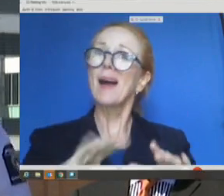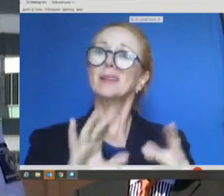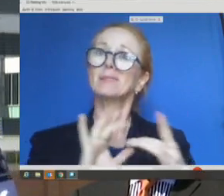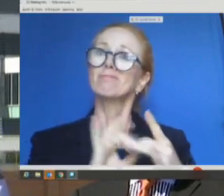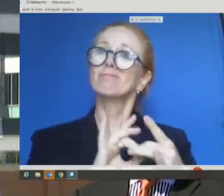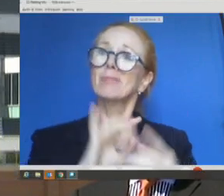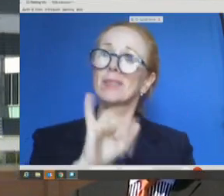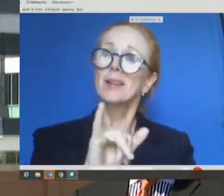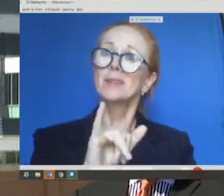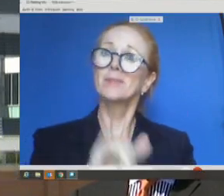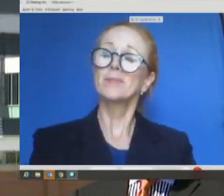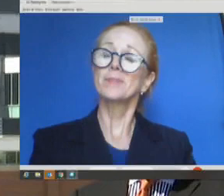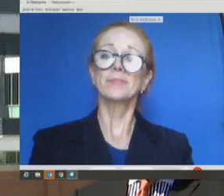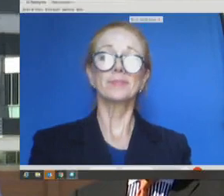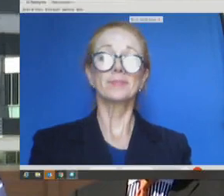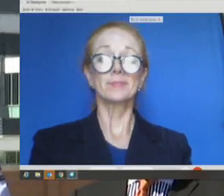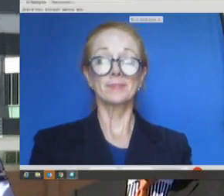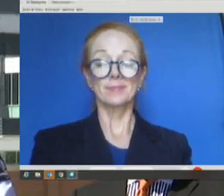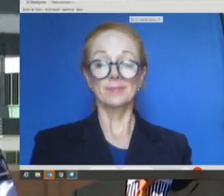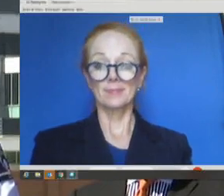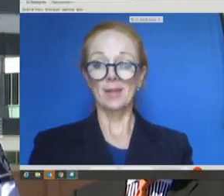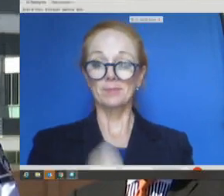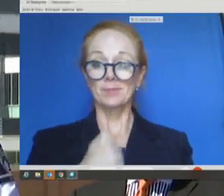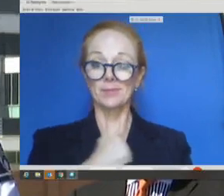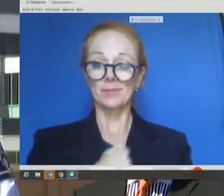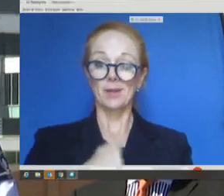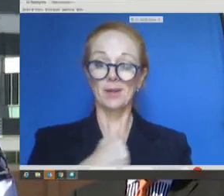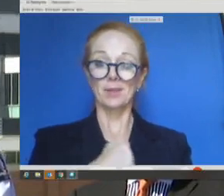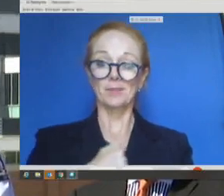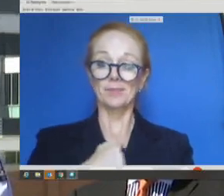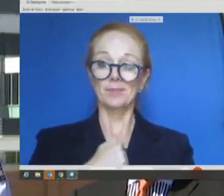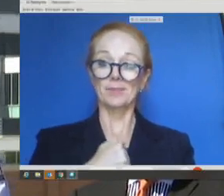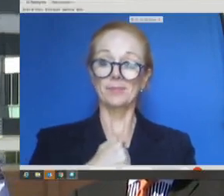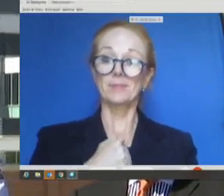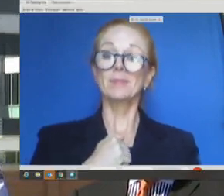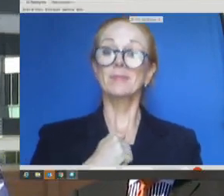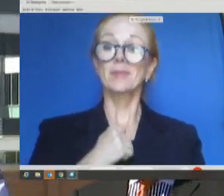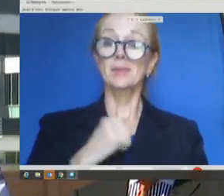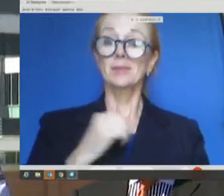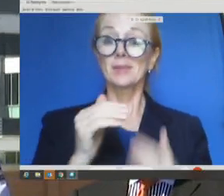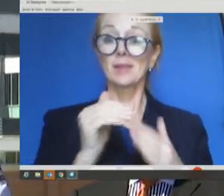Oh, I'm sorry. I'm to introduce Willie Ratchford, who leads our Community Relations Committee.